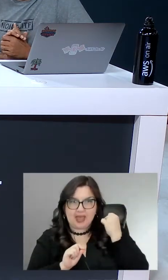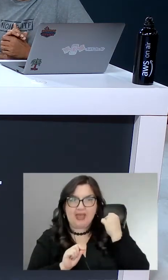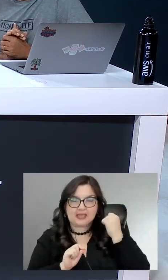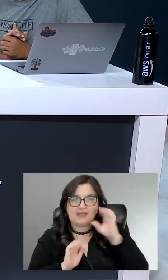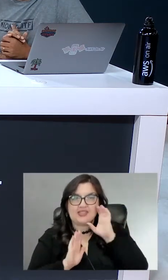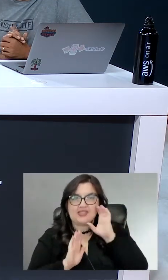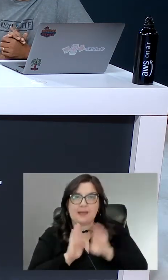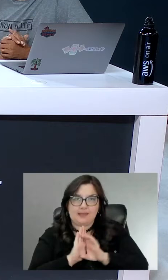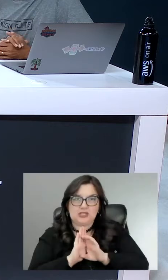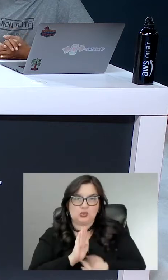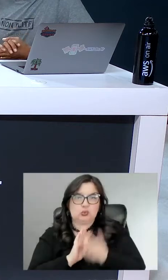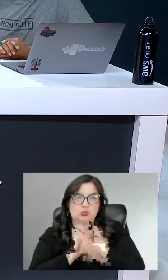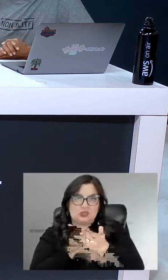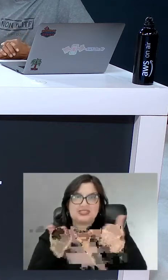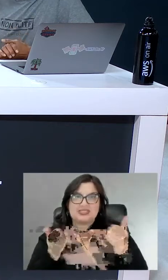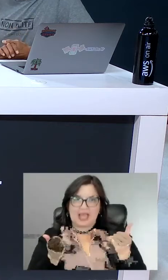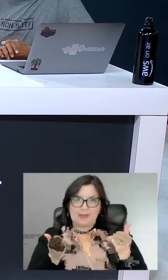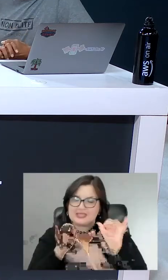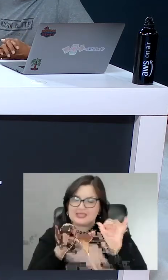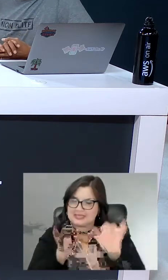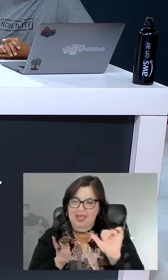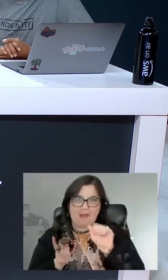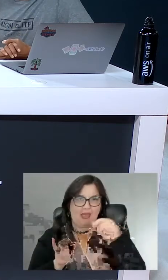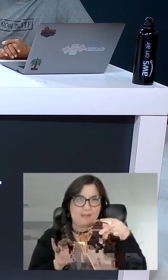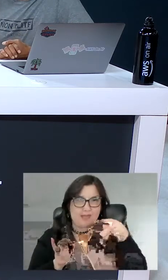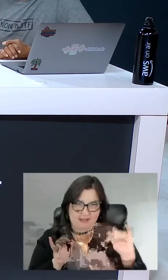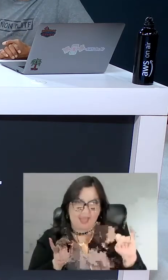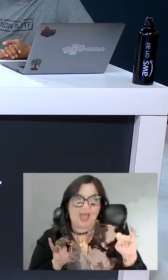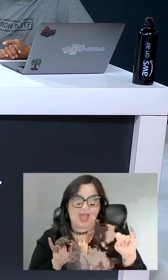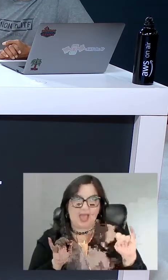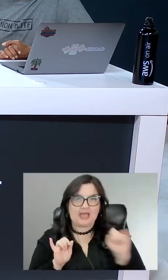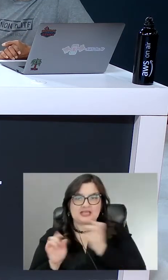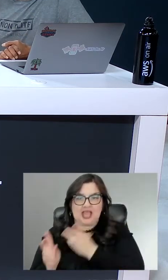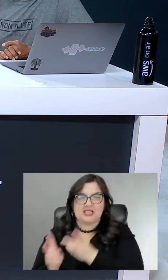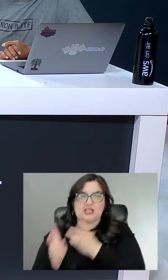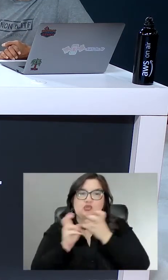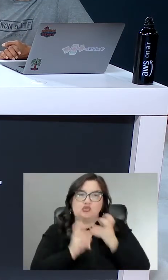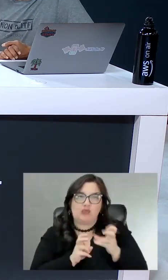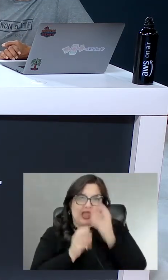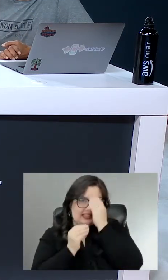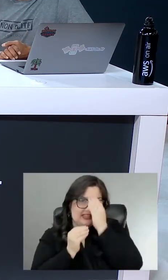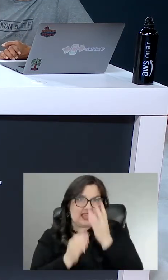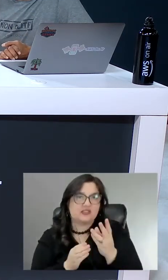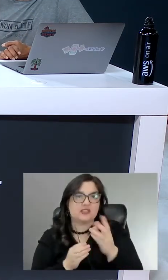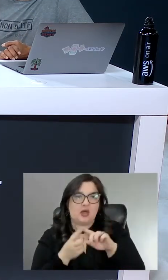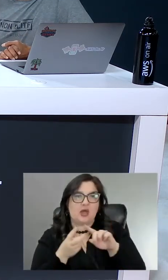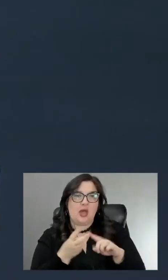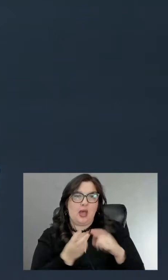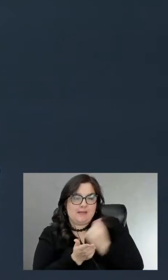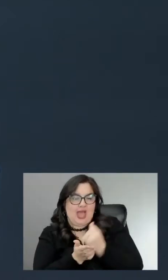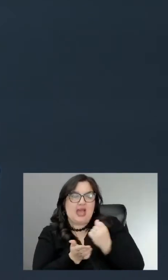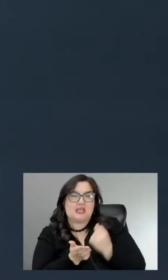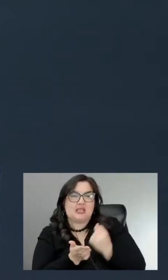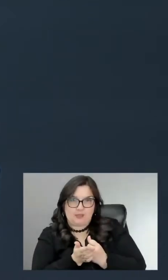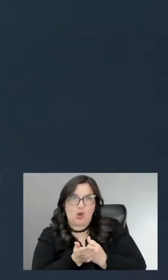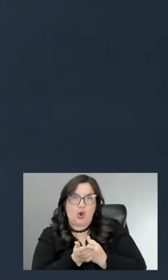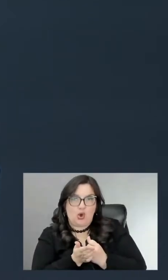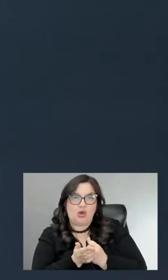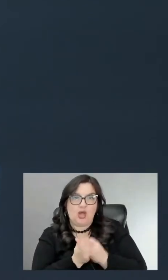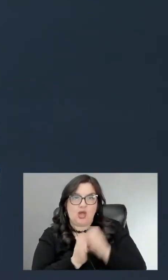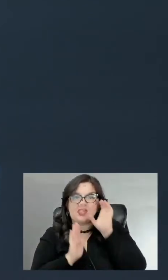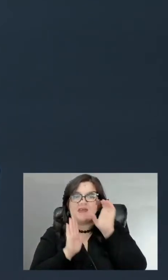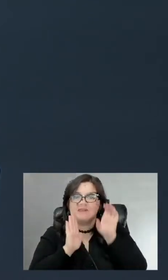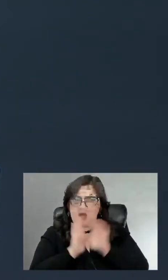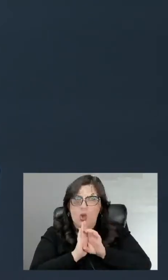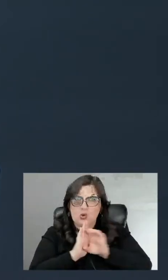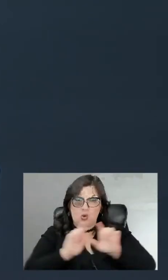images within the Right. same API. So we can extract the information from it. And for passports, you can also send in the photo image of it. Or